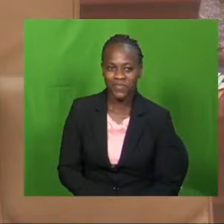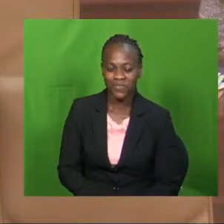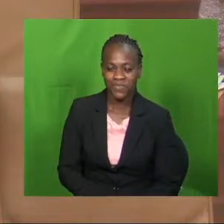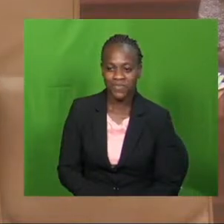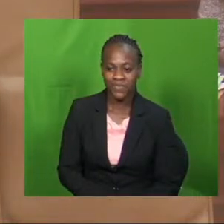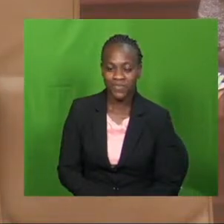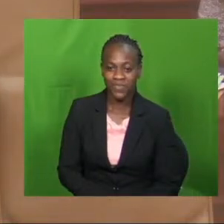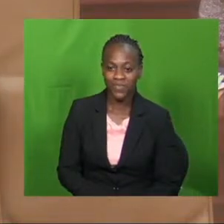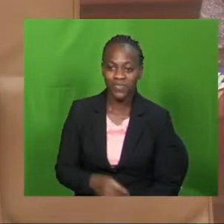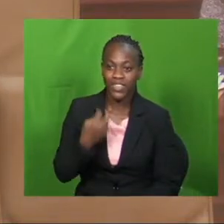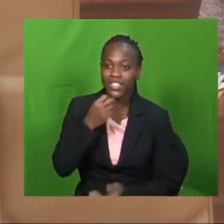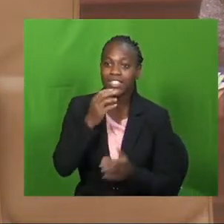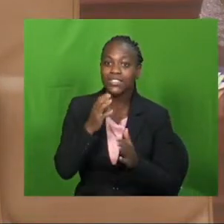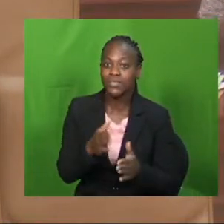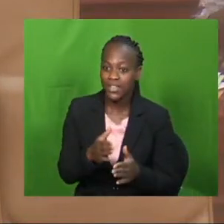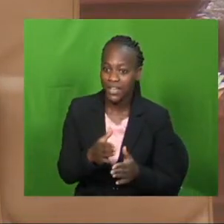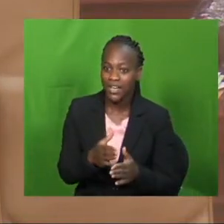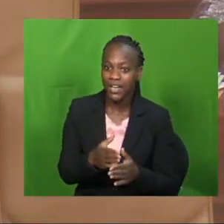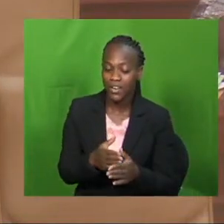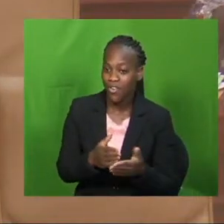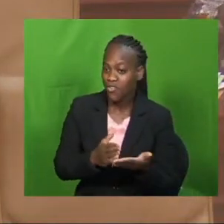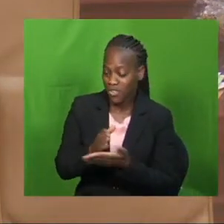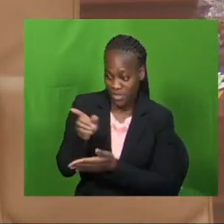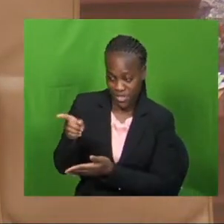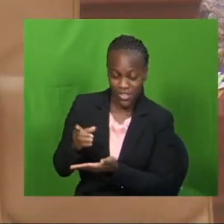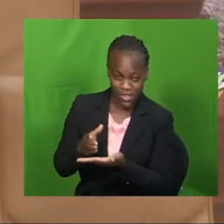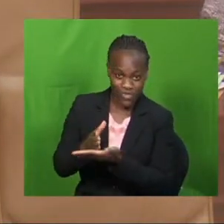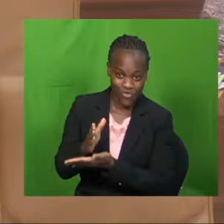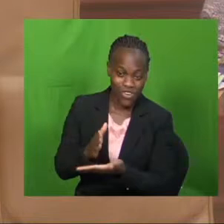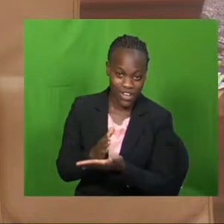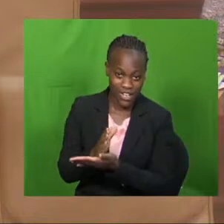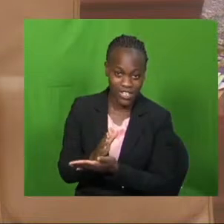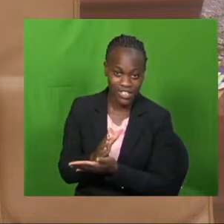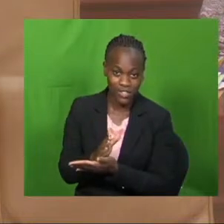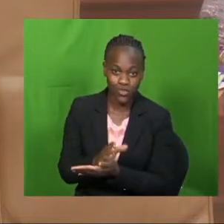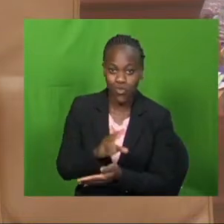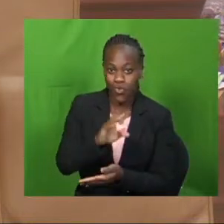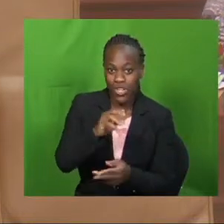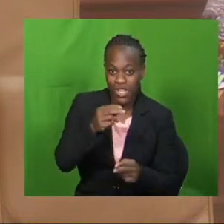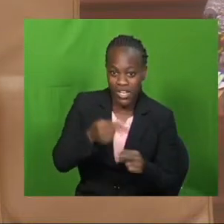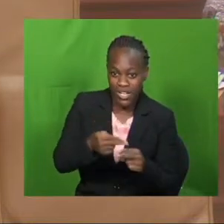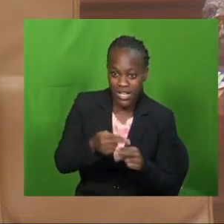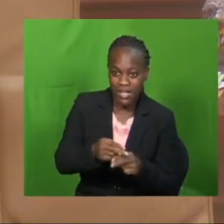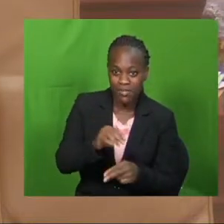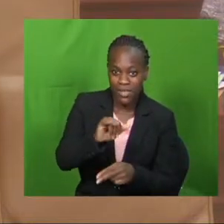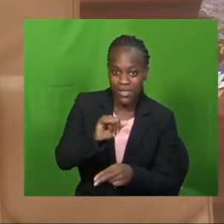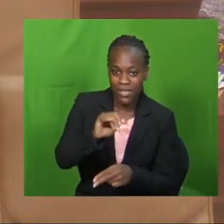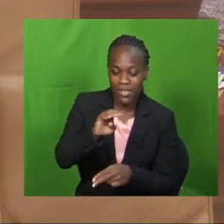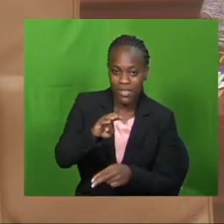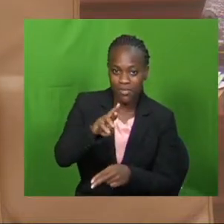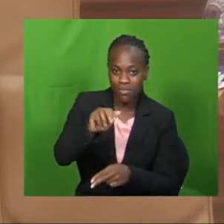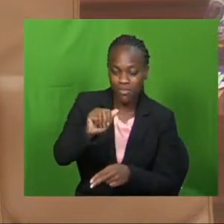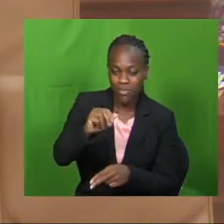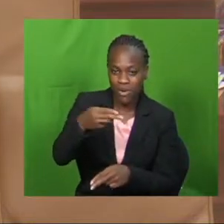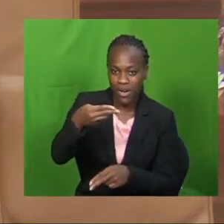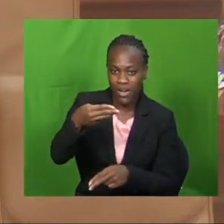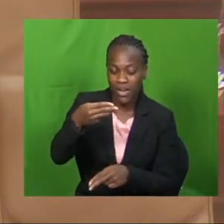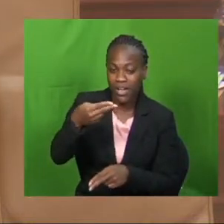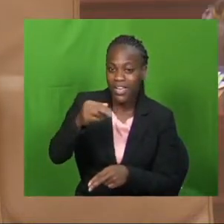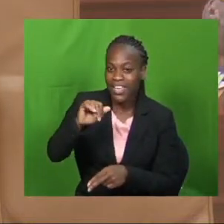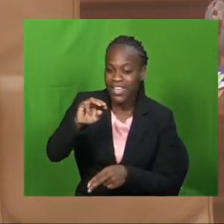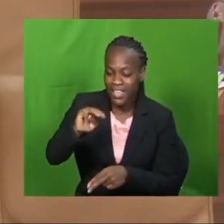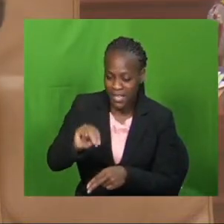Mr. Speaker, it's true, the surname is Ibrahim. So it's supposed to be Ibrahim Murtala Mohammed. So he's